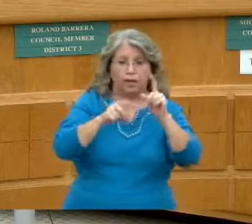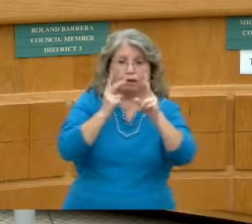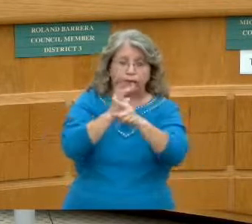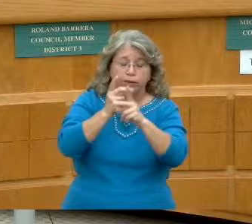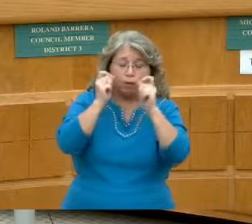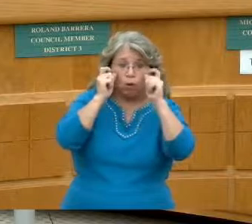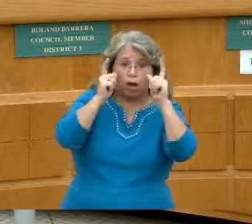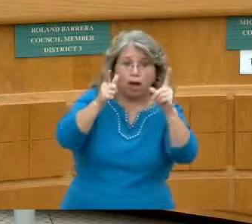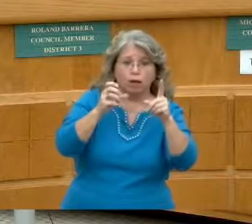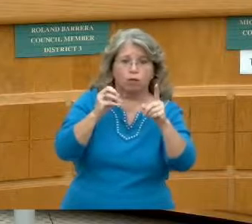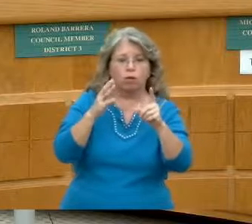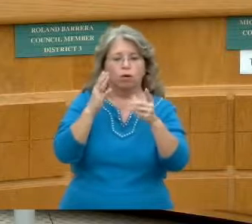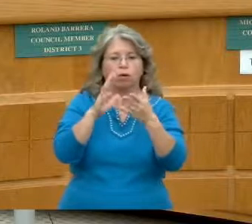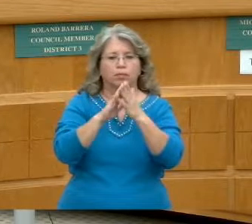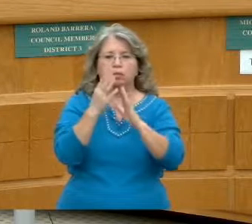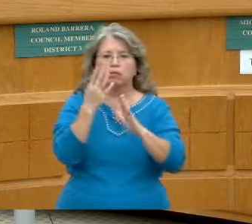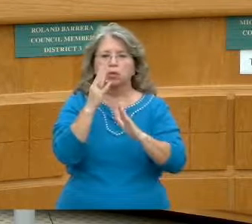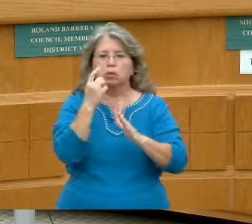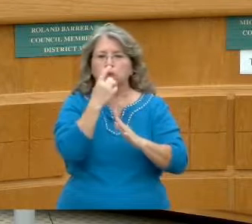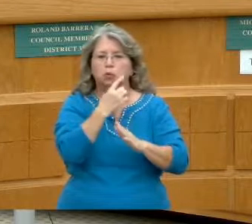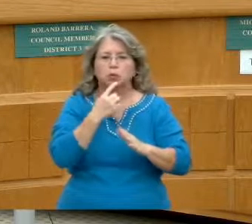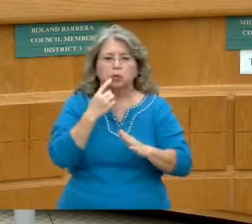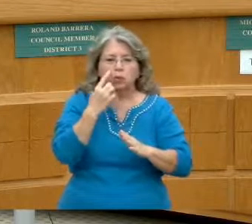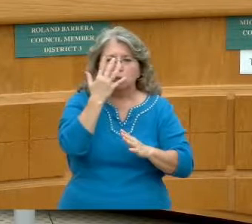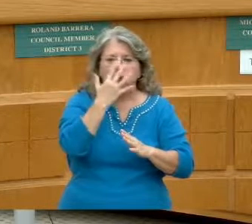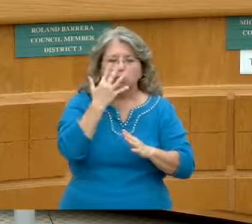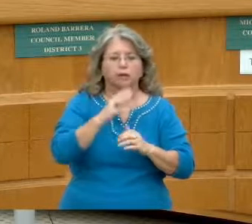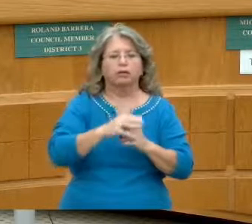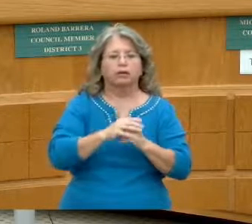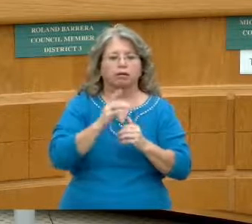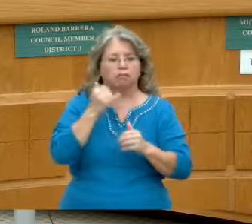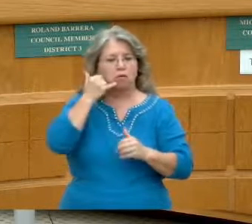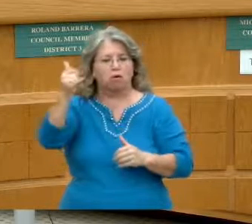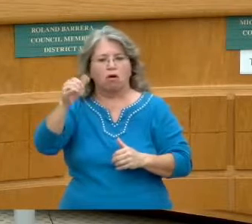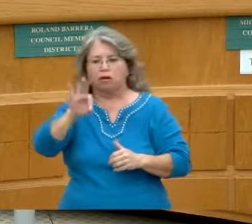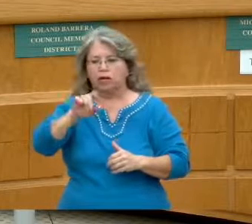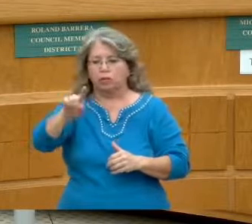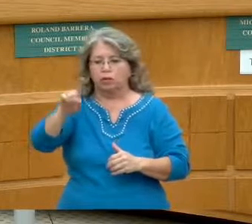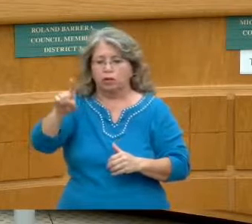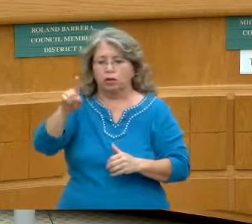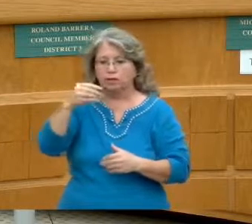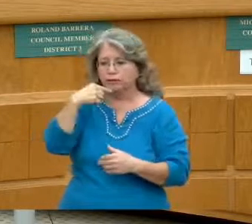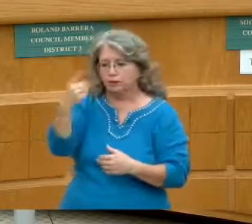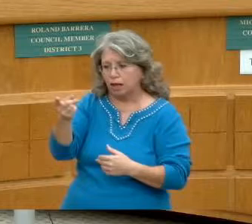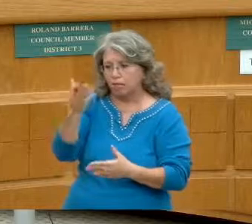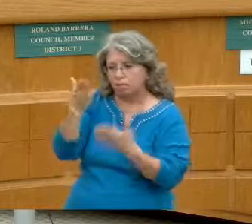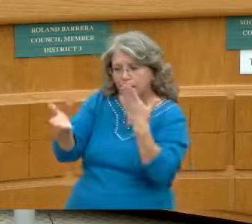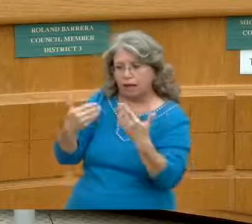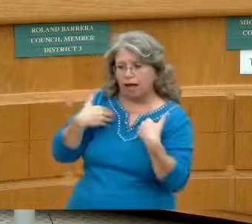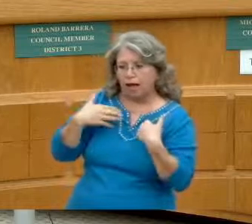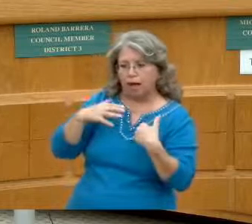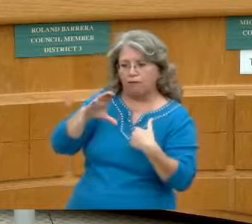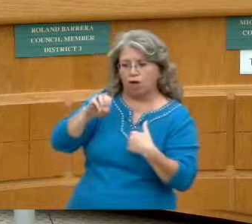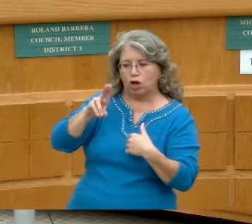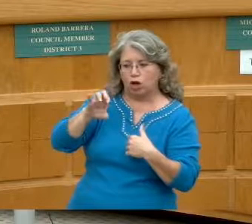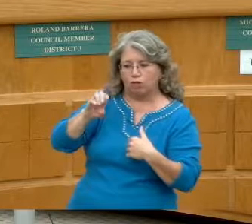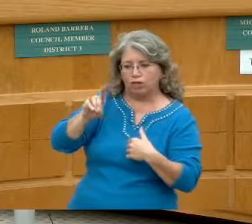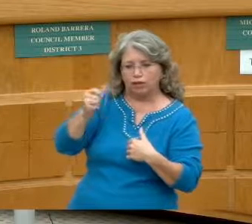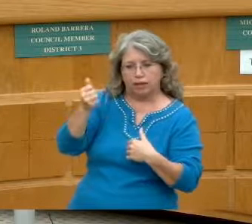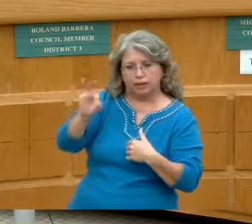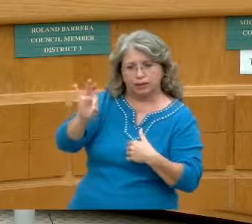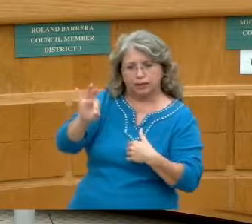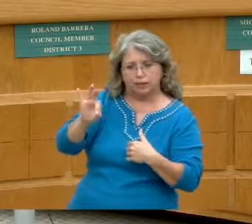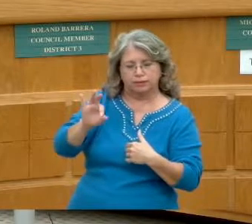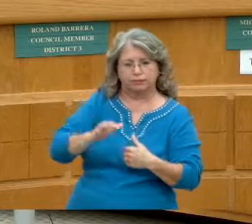bluish lips or face, call 911 and notify the operator that you may have COVID-19. Tengo problemas para